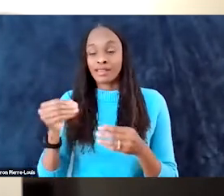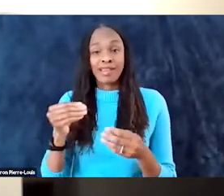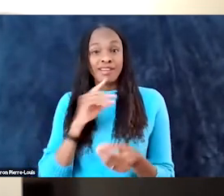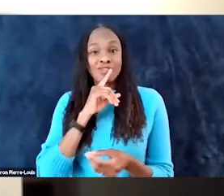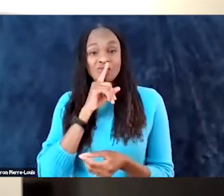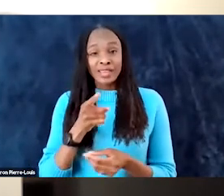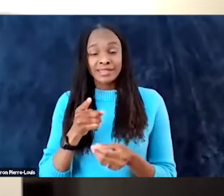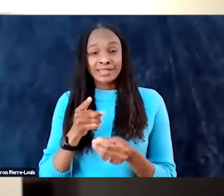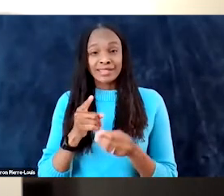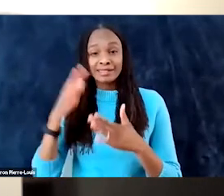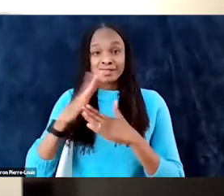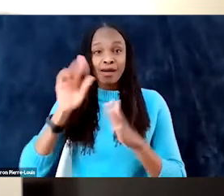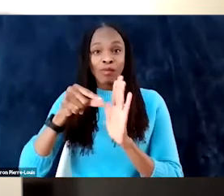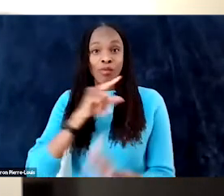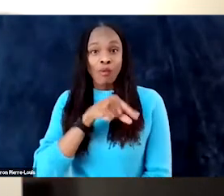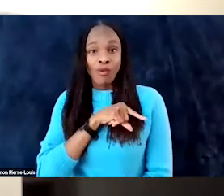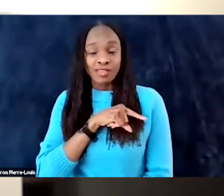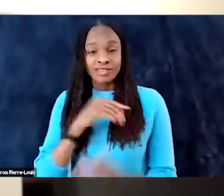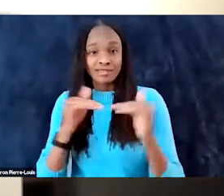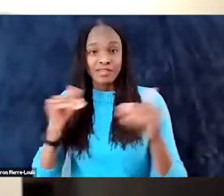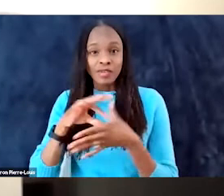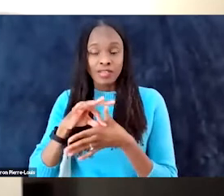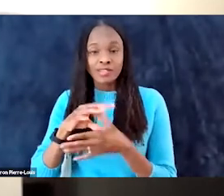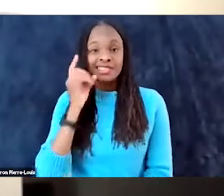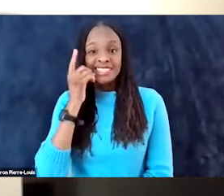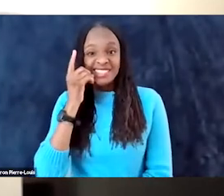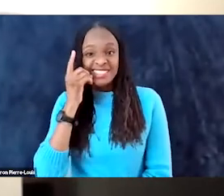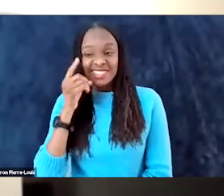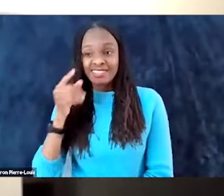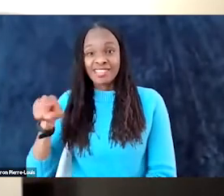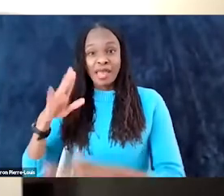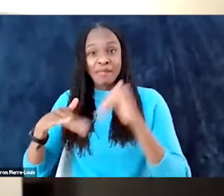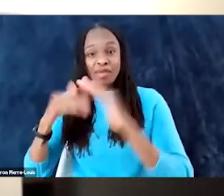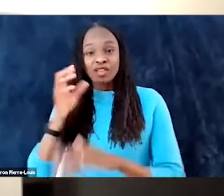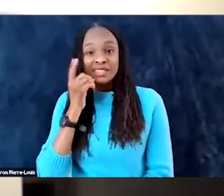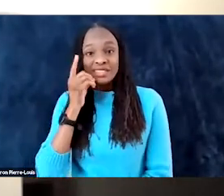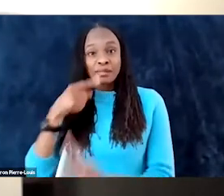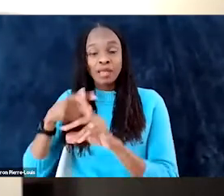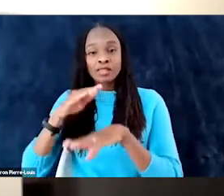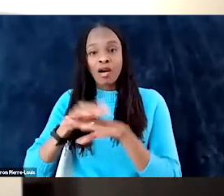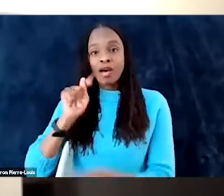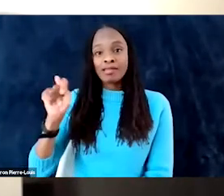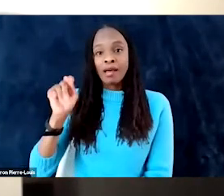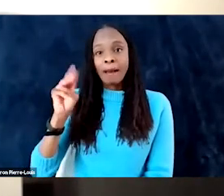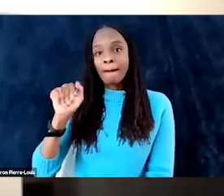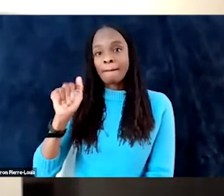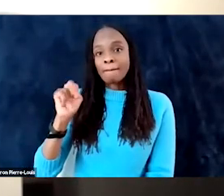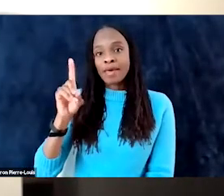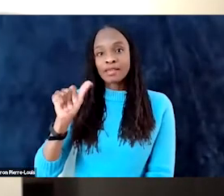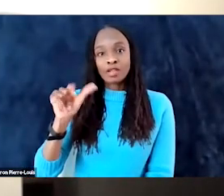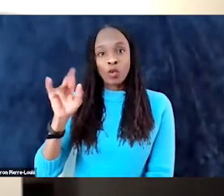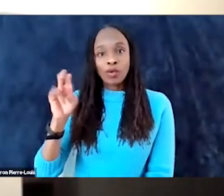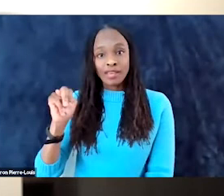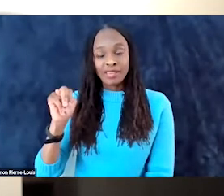content. We go where the content is. Disney built Disney Plus on The Mandalorian, which many people enjoyed far more